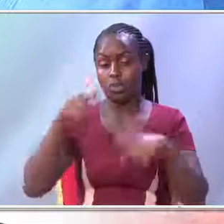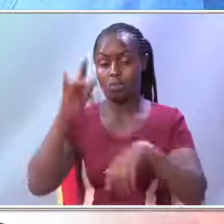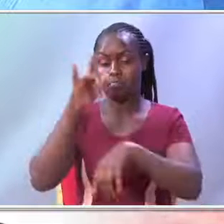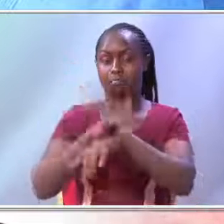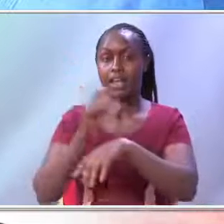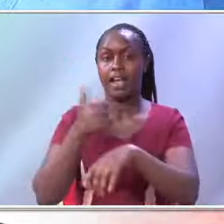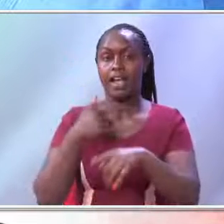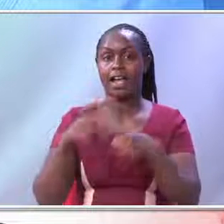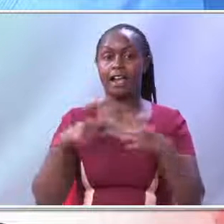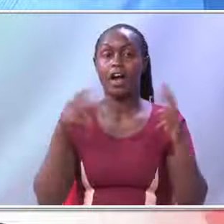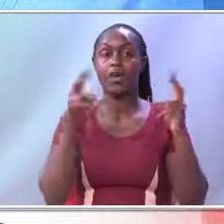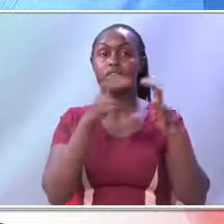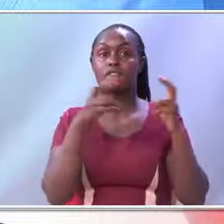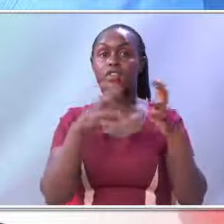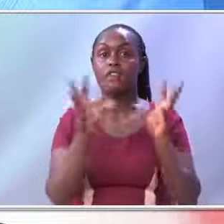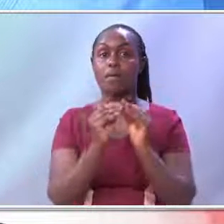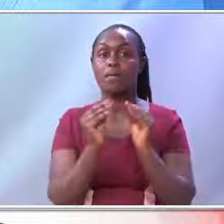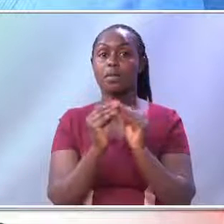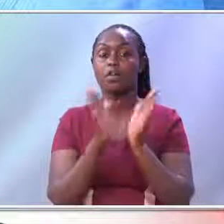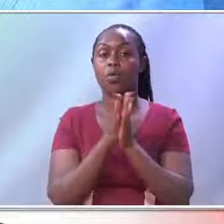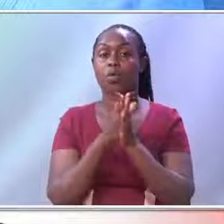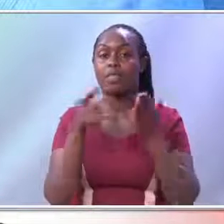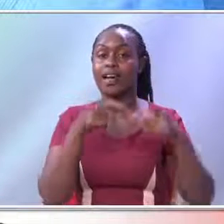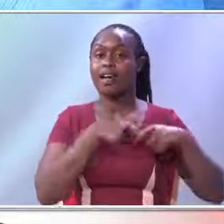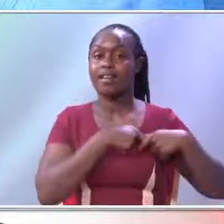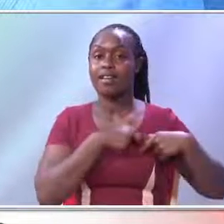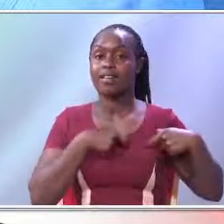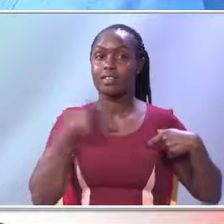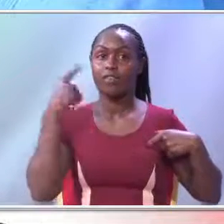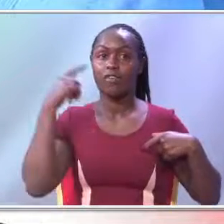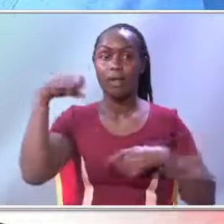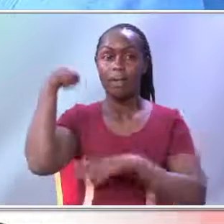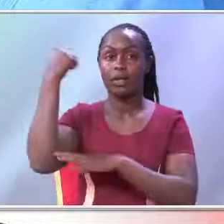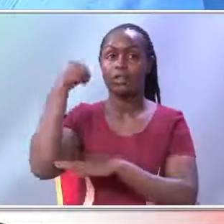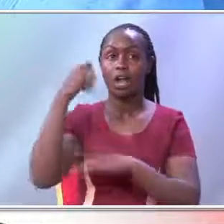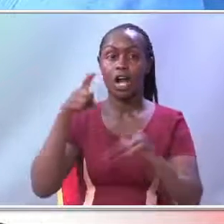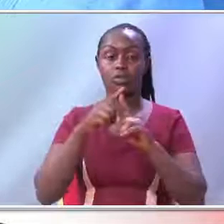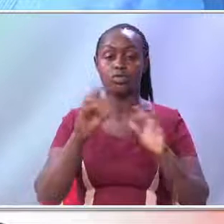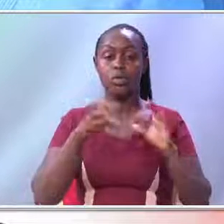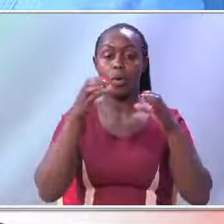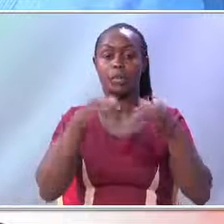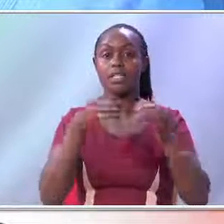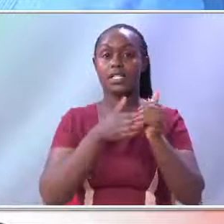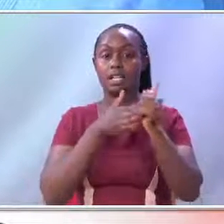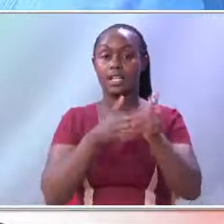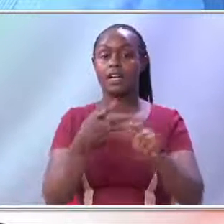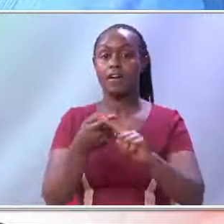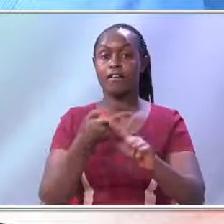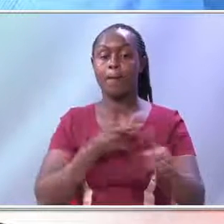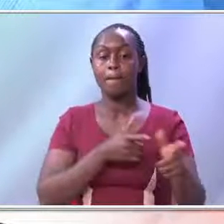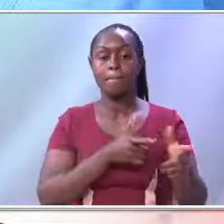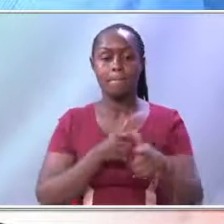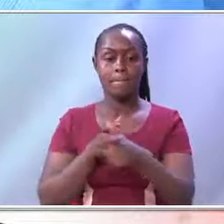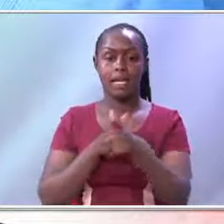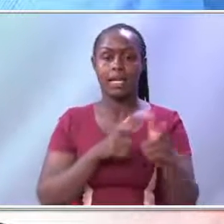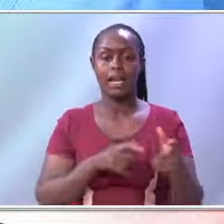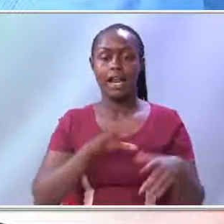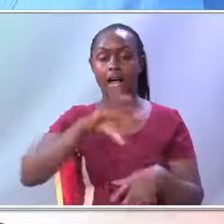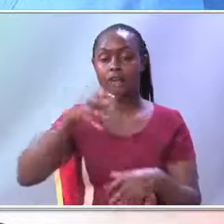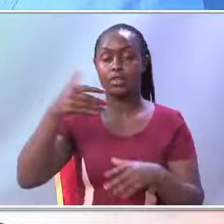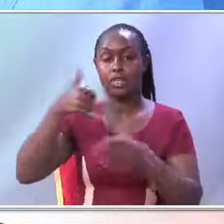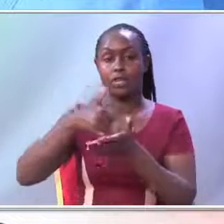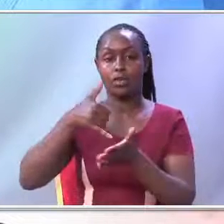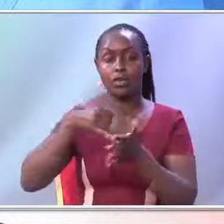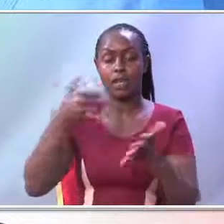held a consultative meeting with a delegation of political and community leaders drawn from Mandera County, including